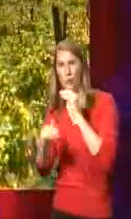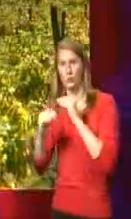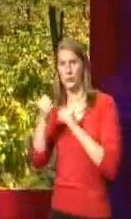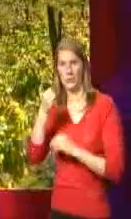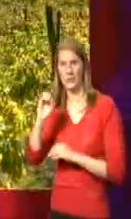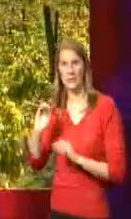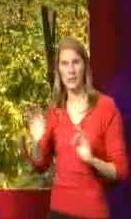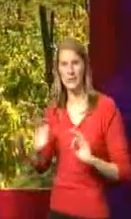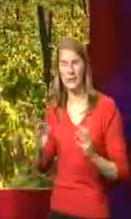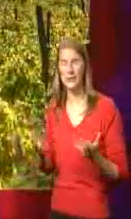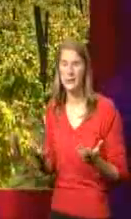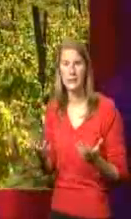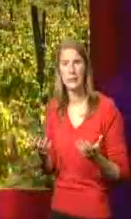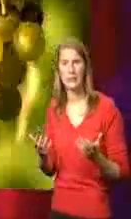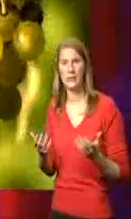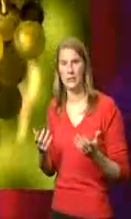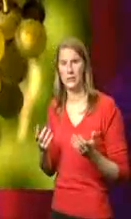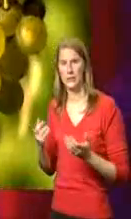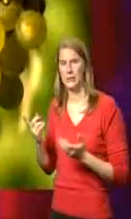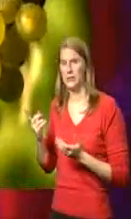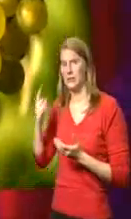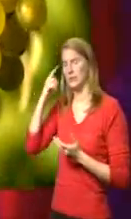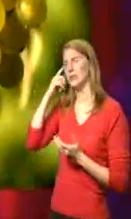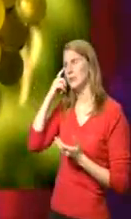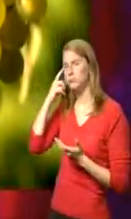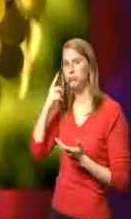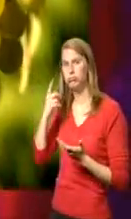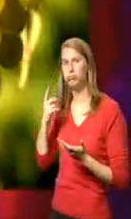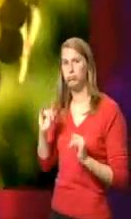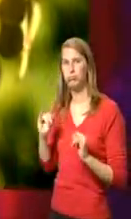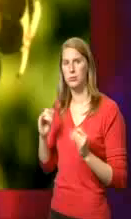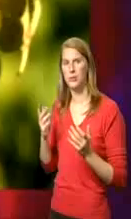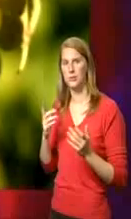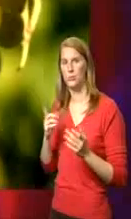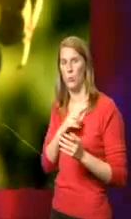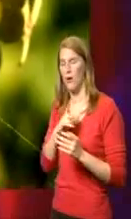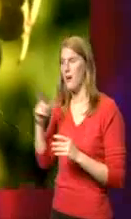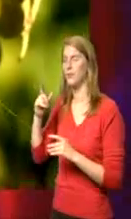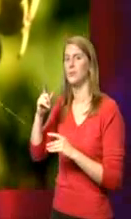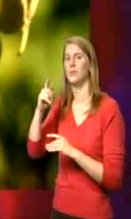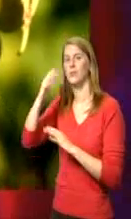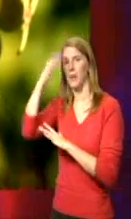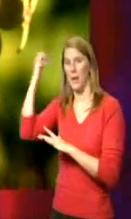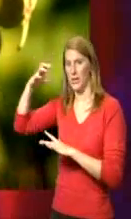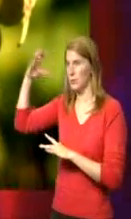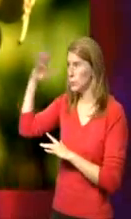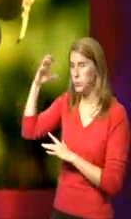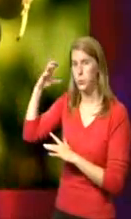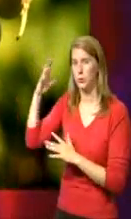Roger's readings all tell the same story. Because the summer's been so hot, the grapes have ripened much earlier than